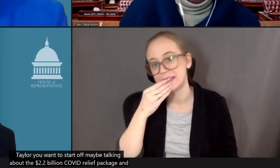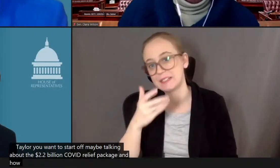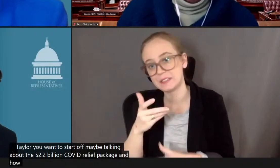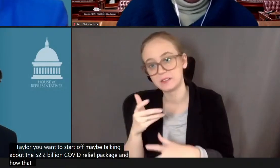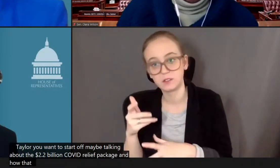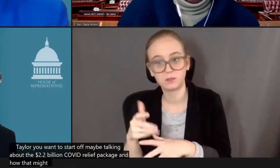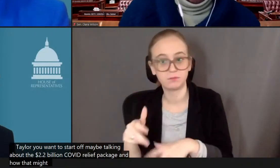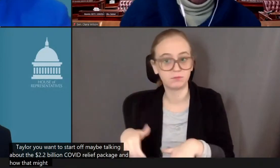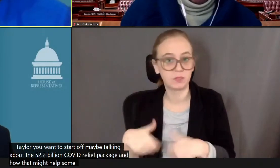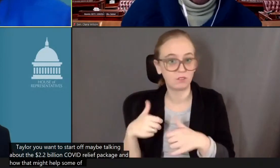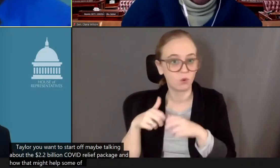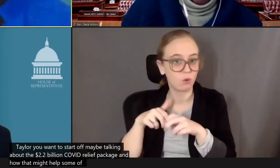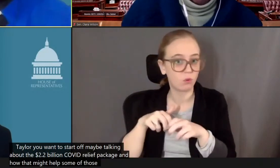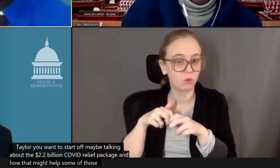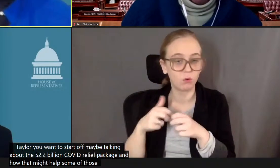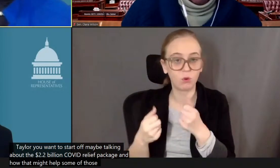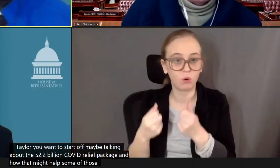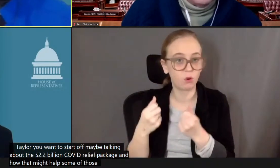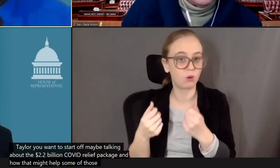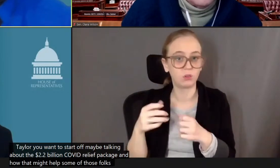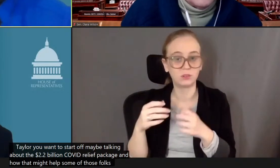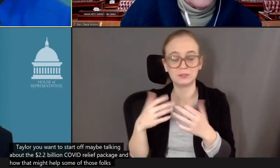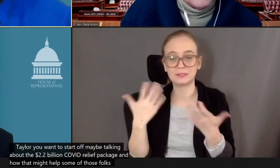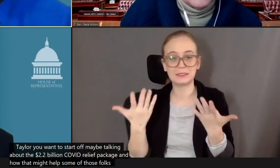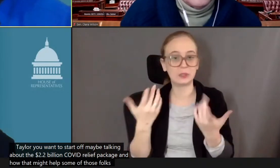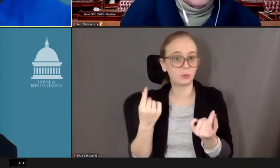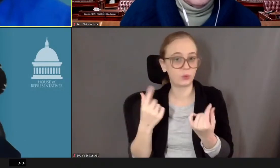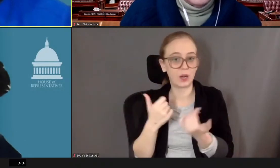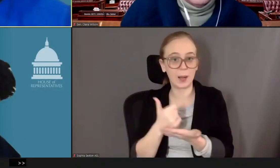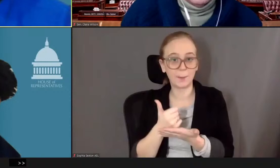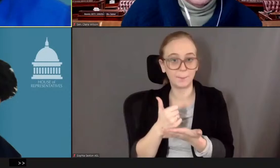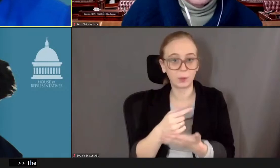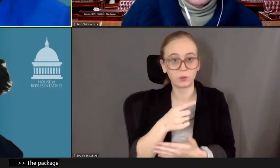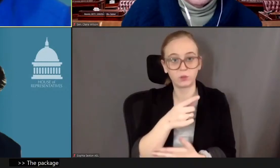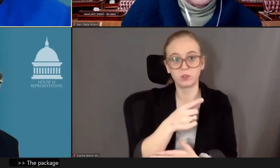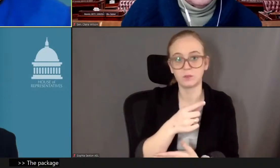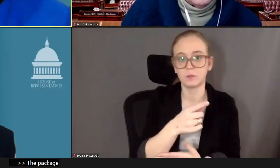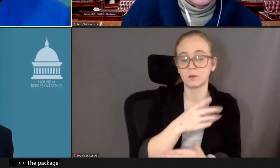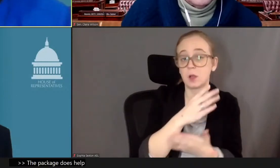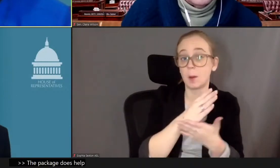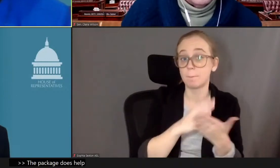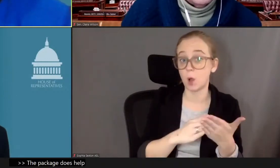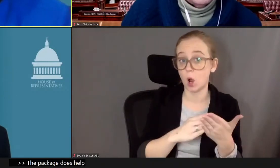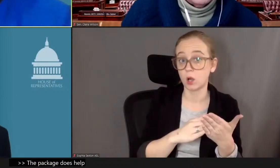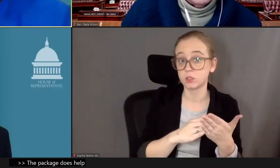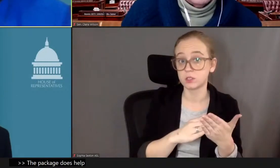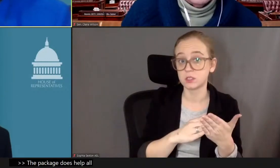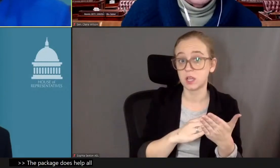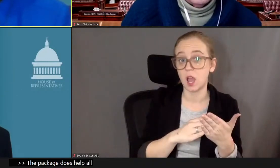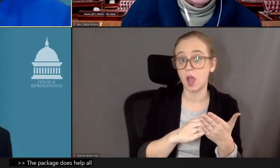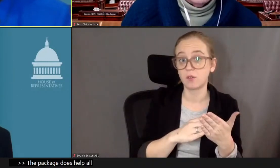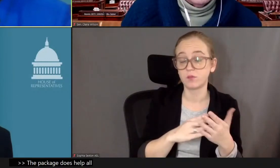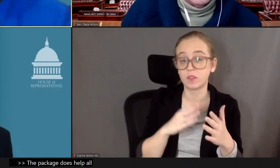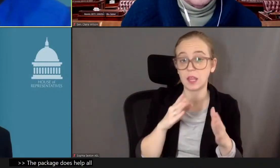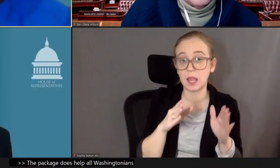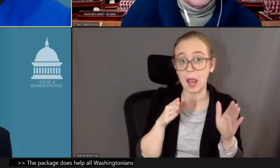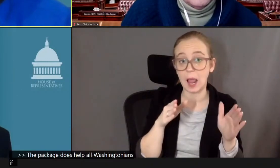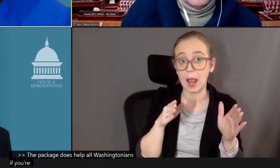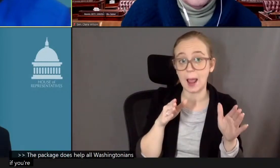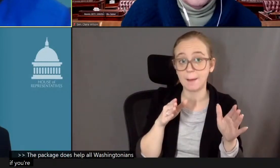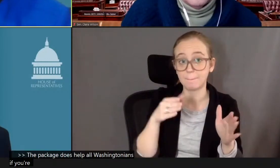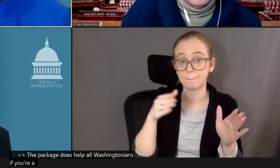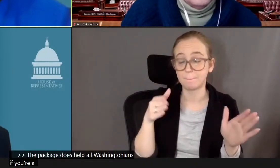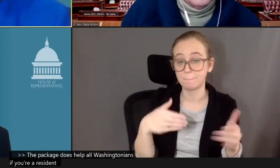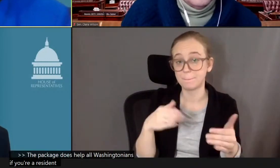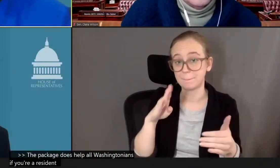folks. Part of the package does help all Washingtonians. If you're a resident in the Washington state,